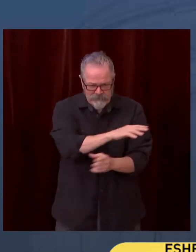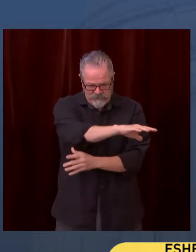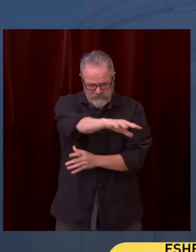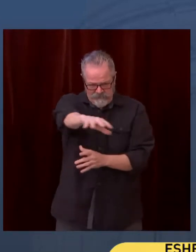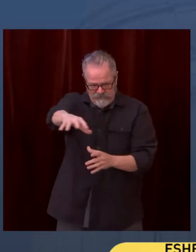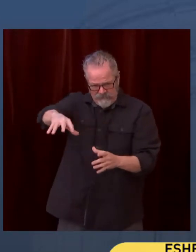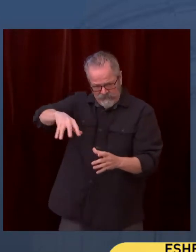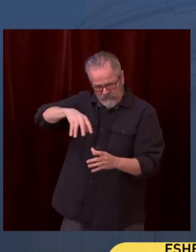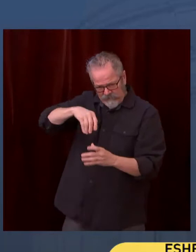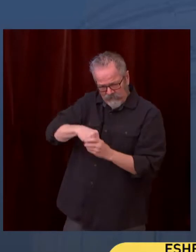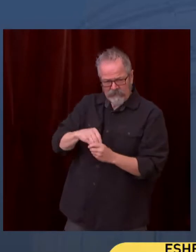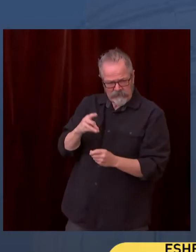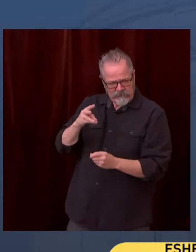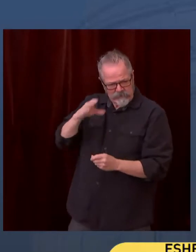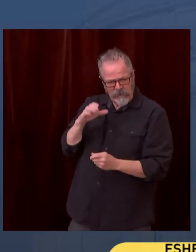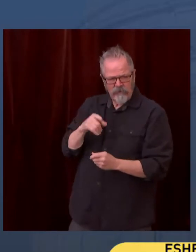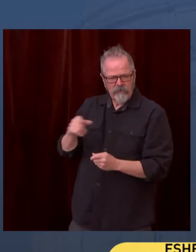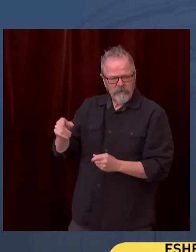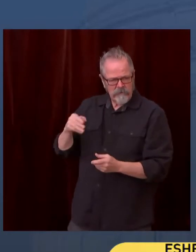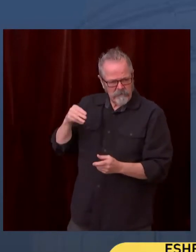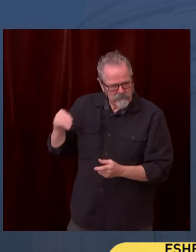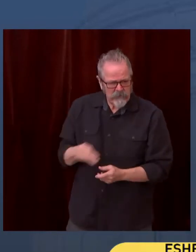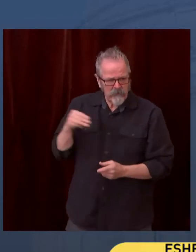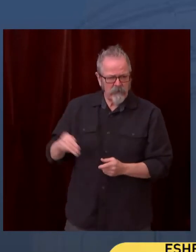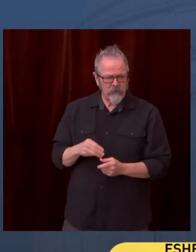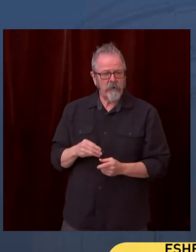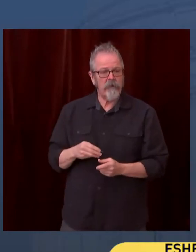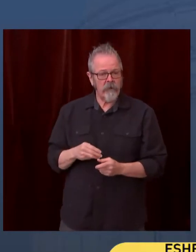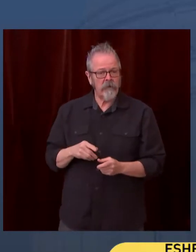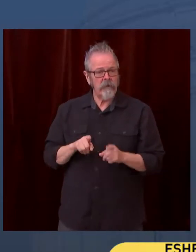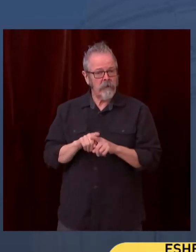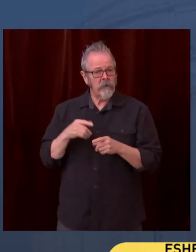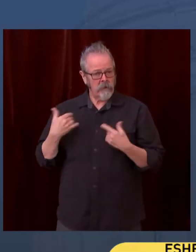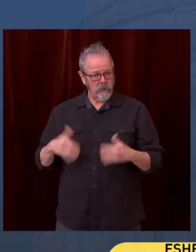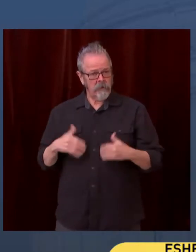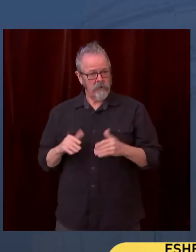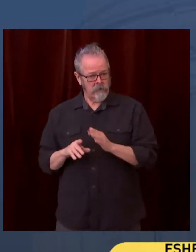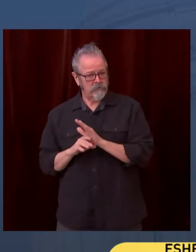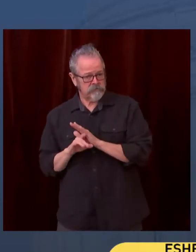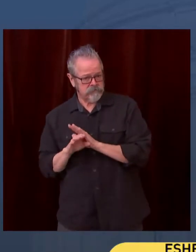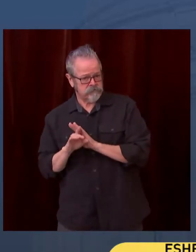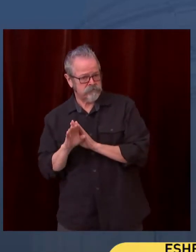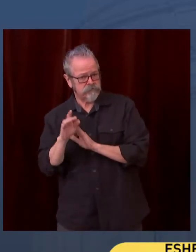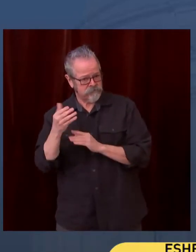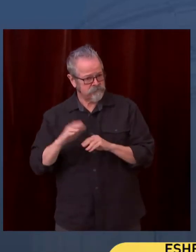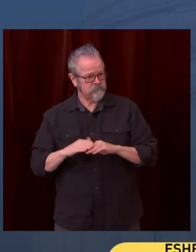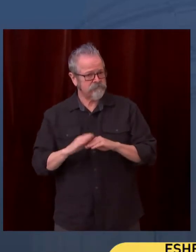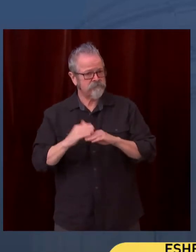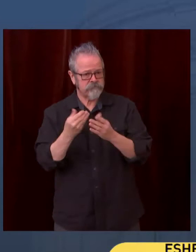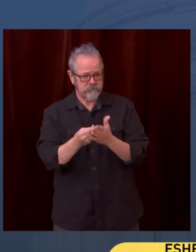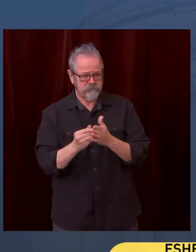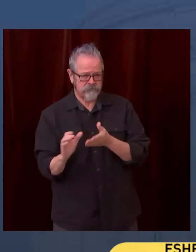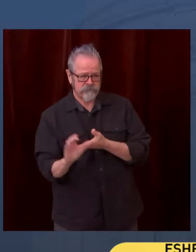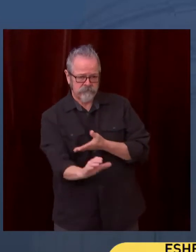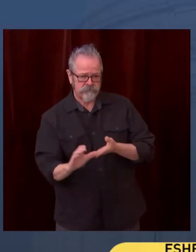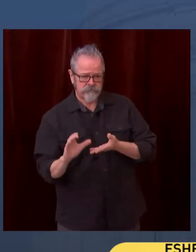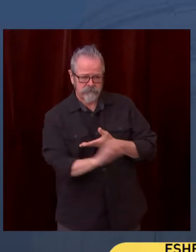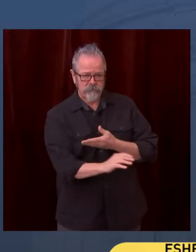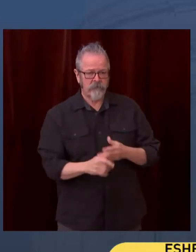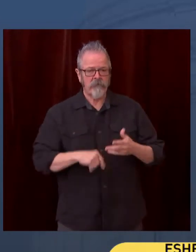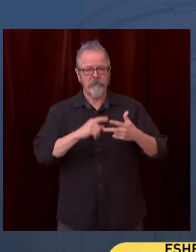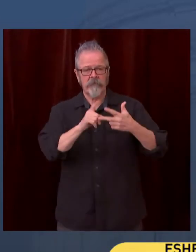are accelerating dramatically. The bill also dedicates $365 million for